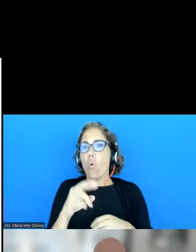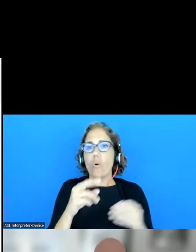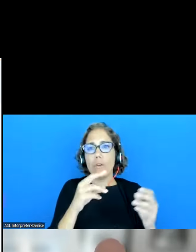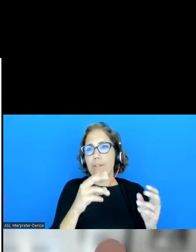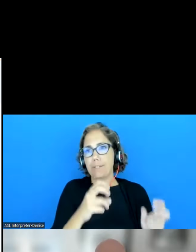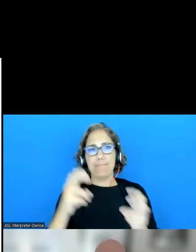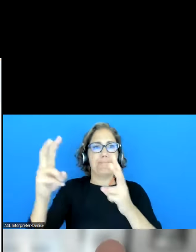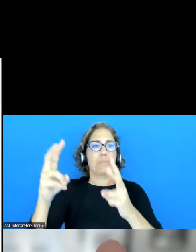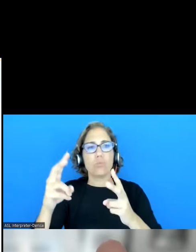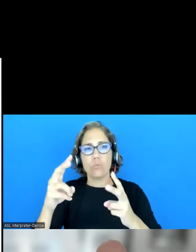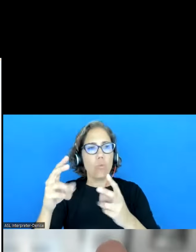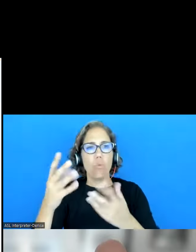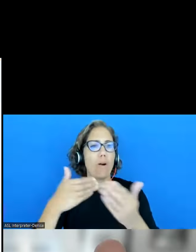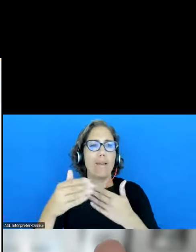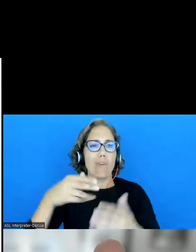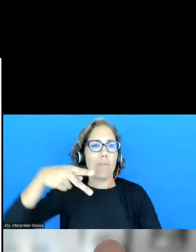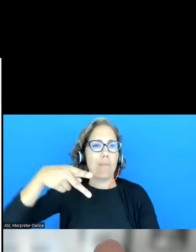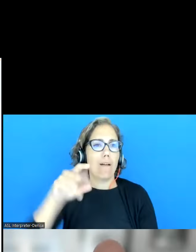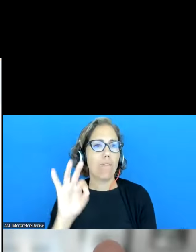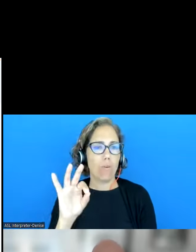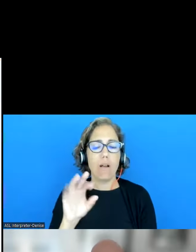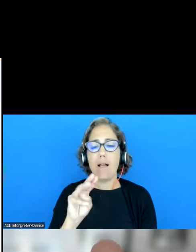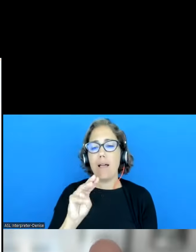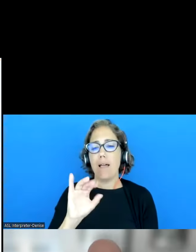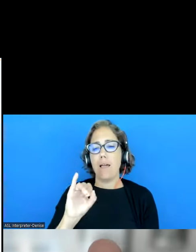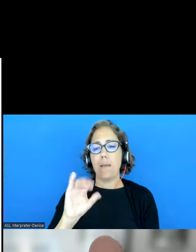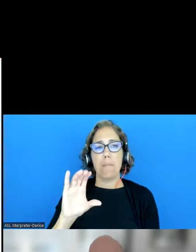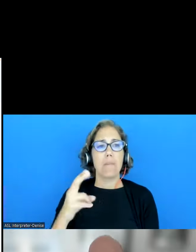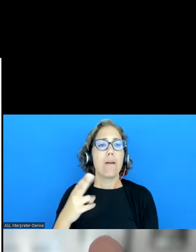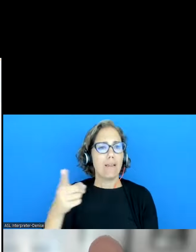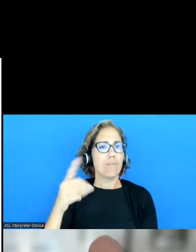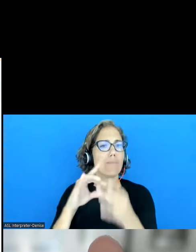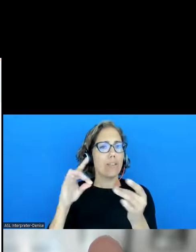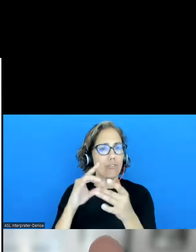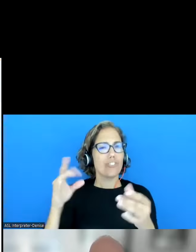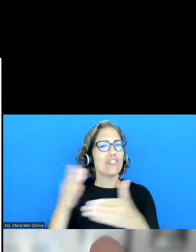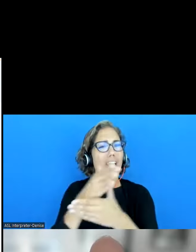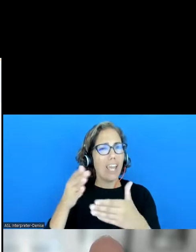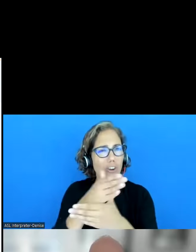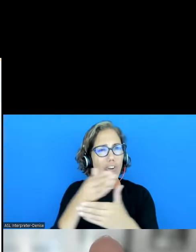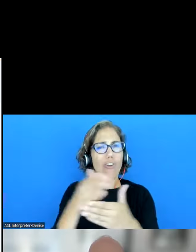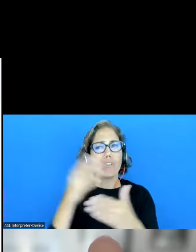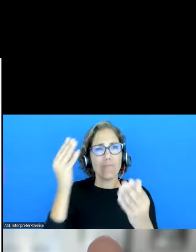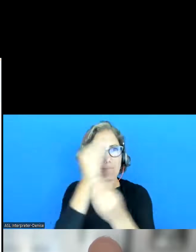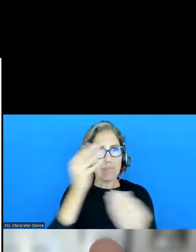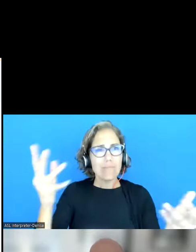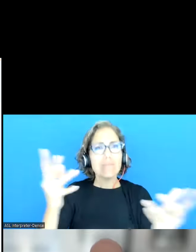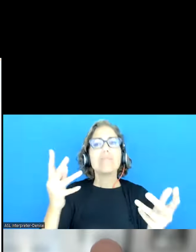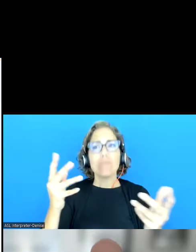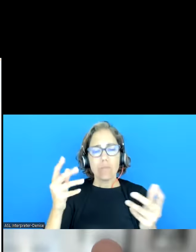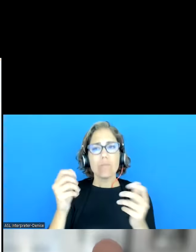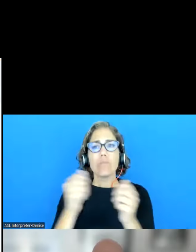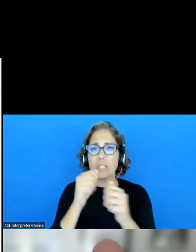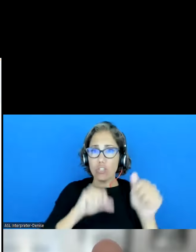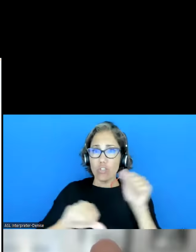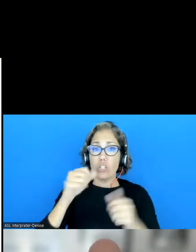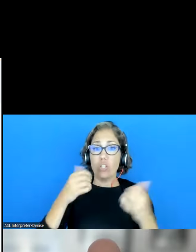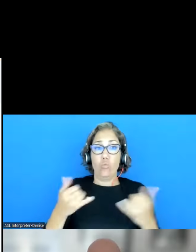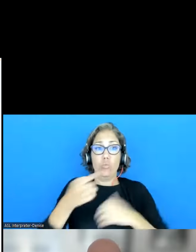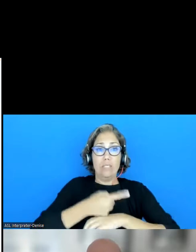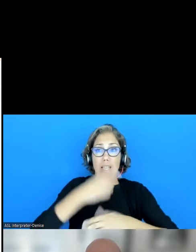be in. And as Michele mentioned, share the knowledge you have with others. Start talking about what you've learned here today with